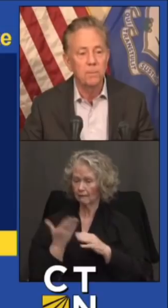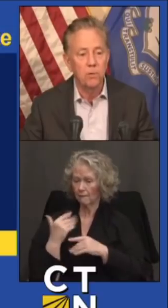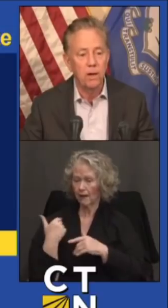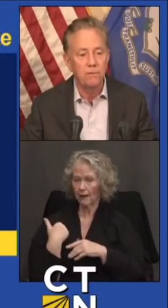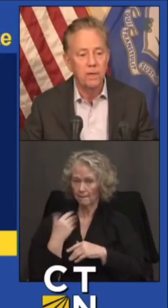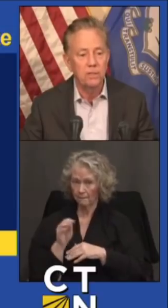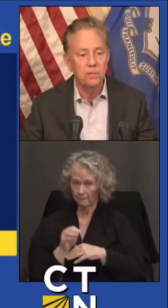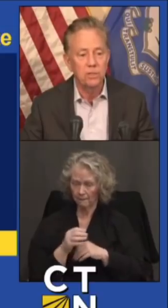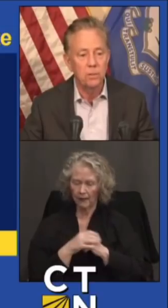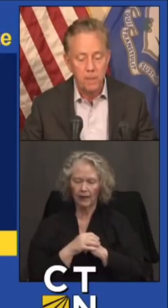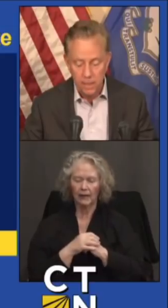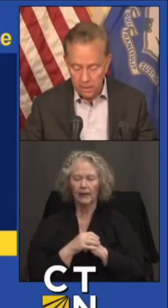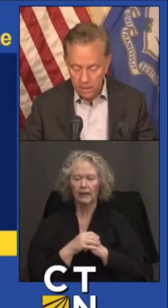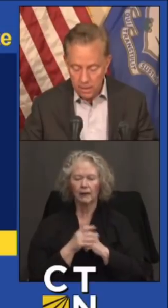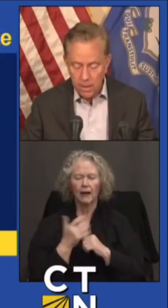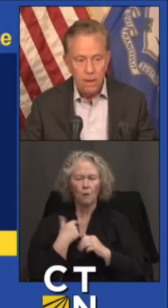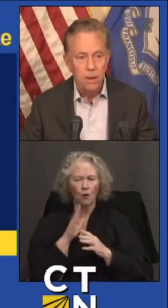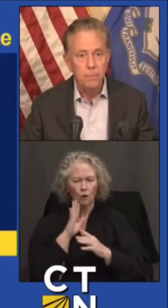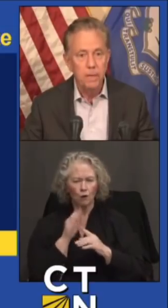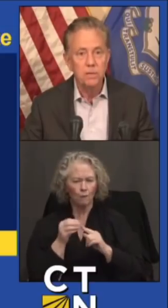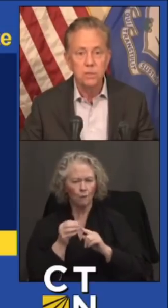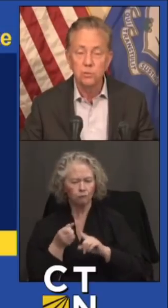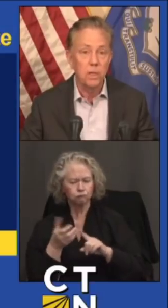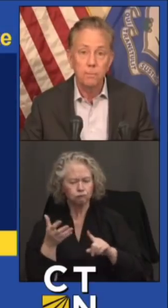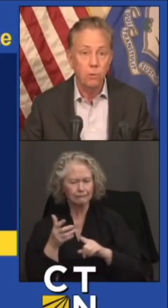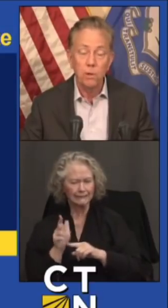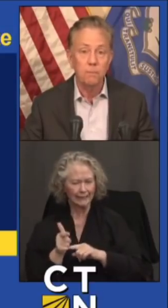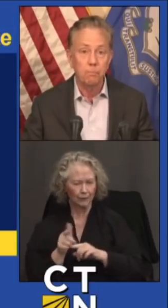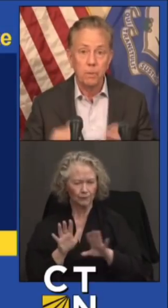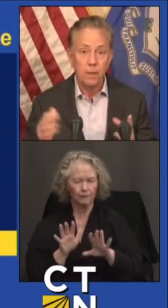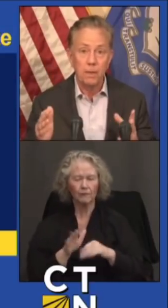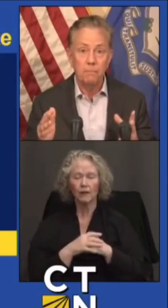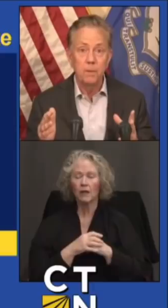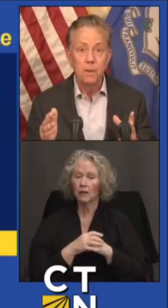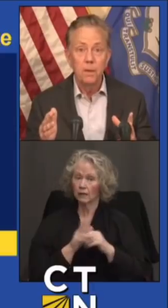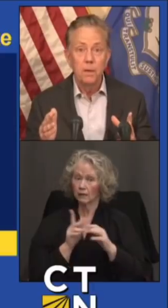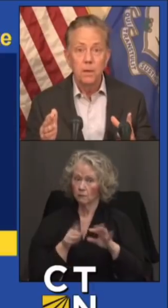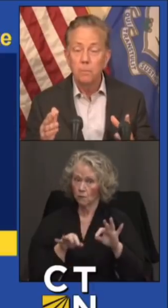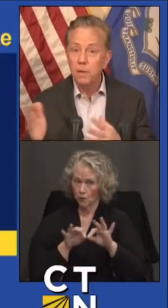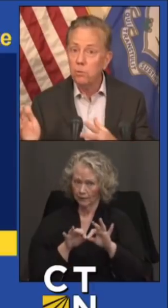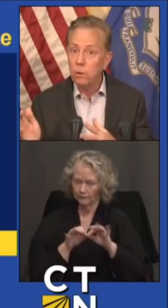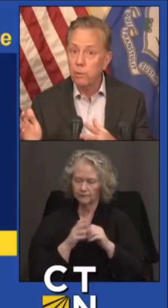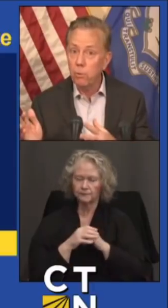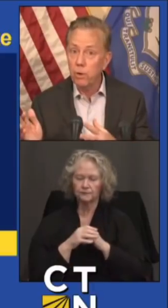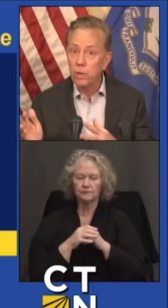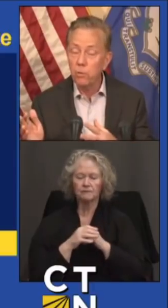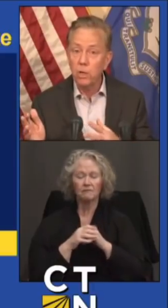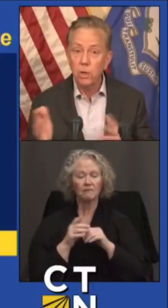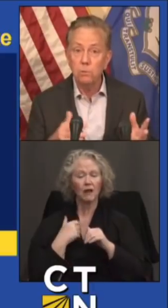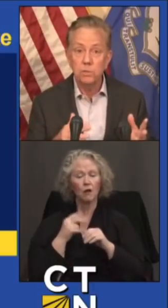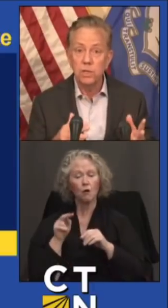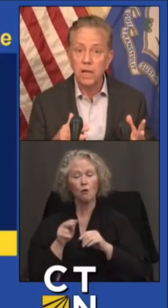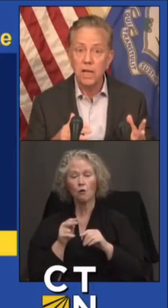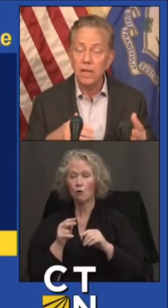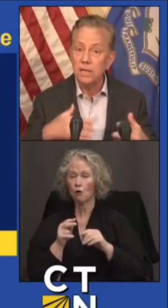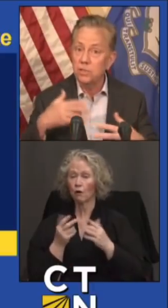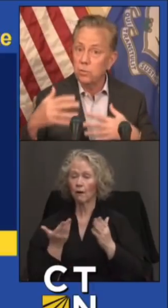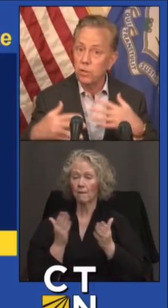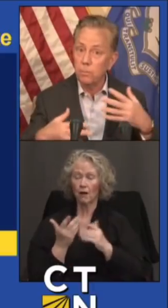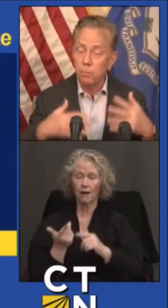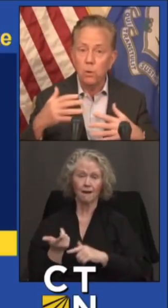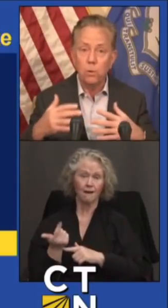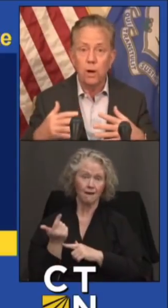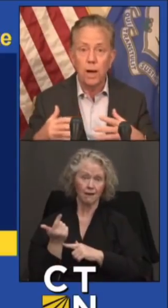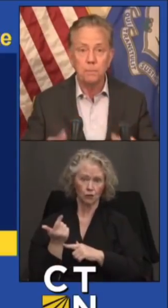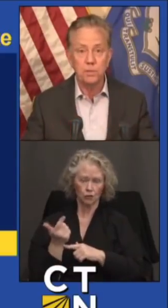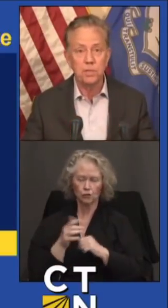younger demographic in just a minute because it's really important. Compared to where we were a year ago, today is sort of